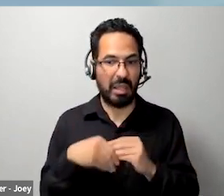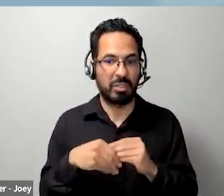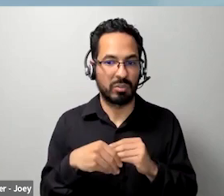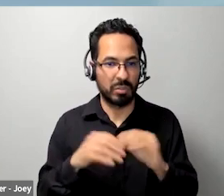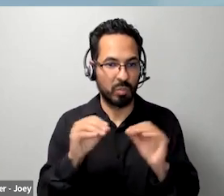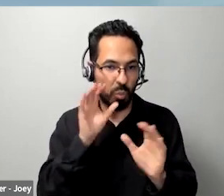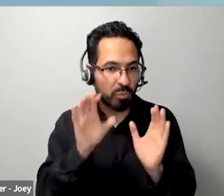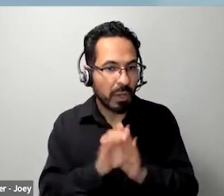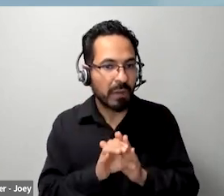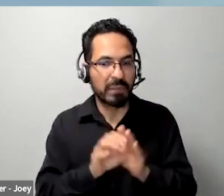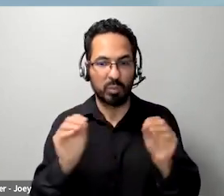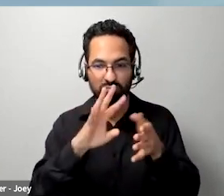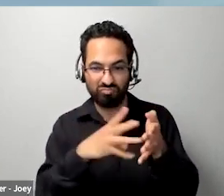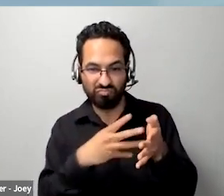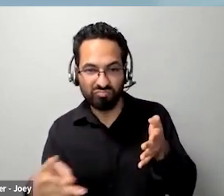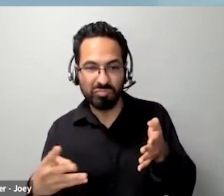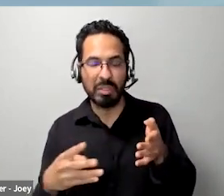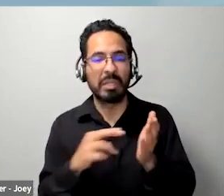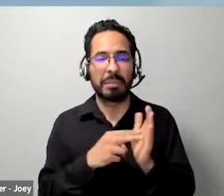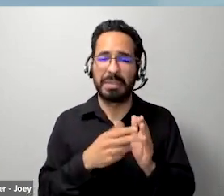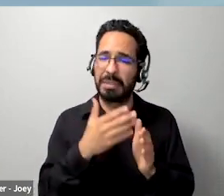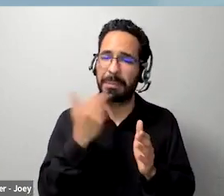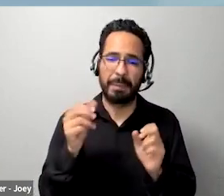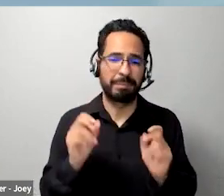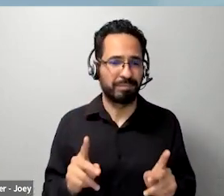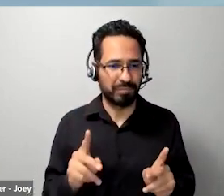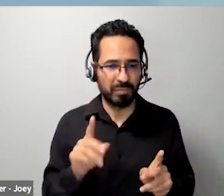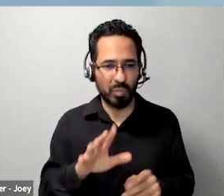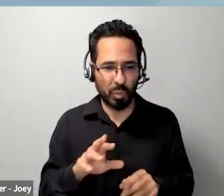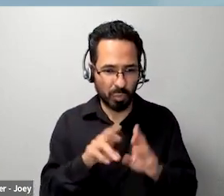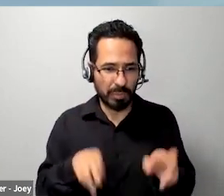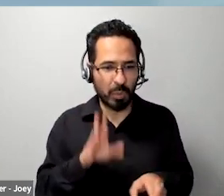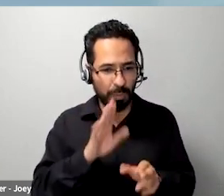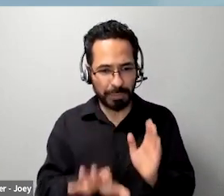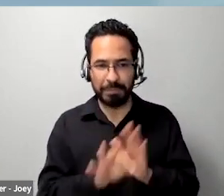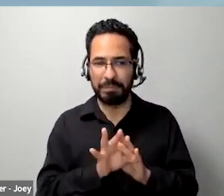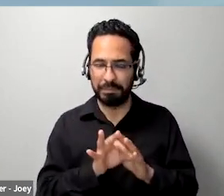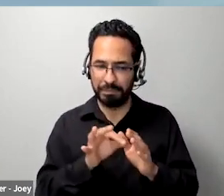graphics, tables, or anything like that, there's a better chance that your resume is going to get parsed correctly.